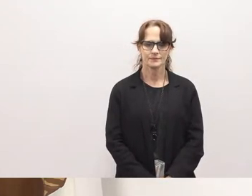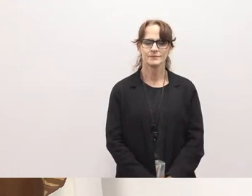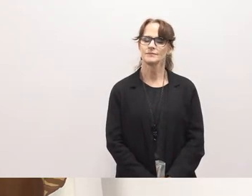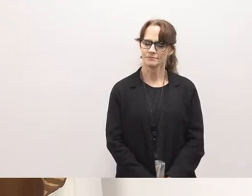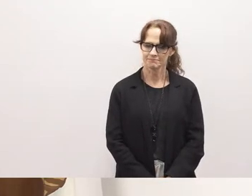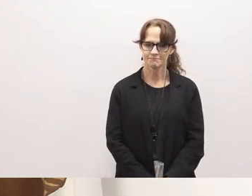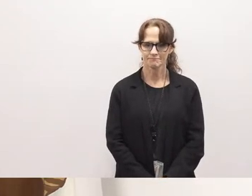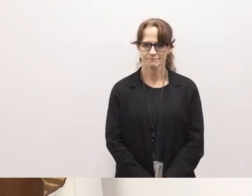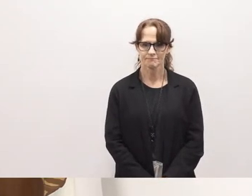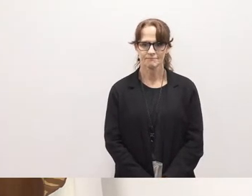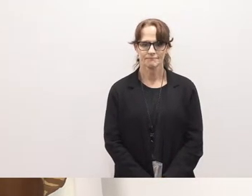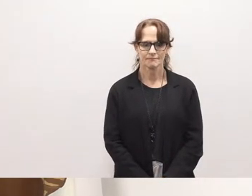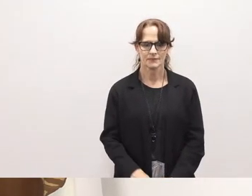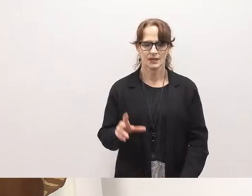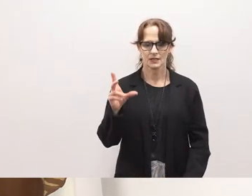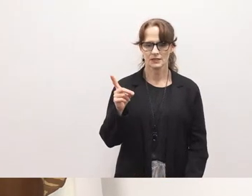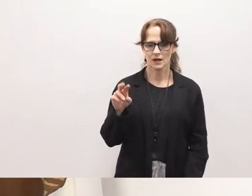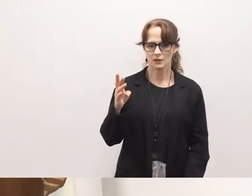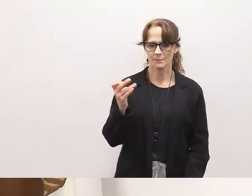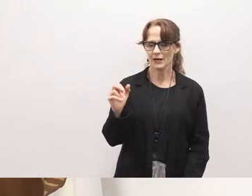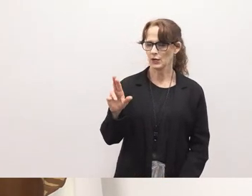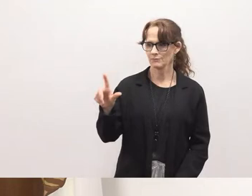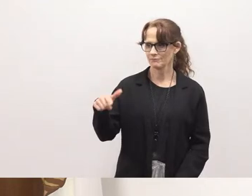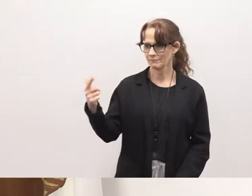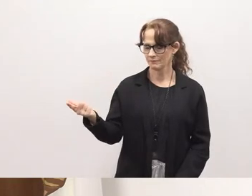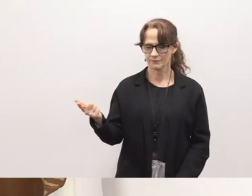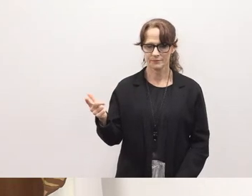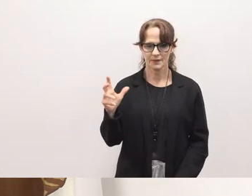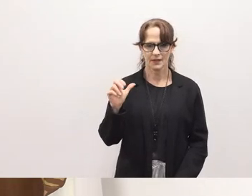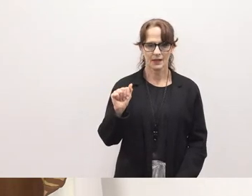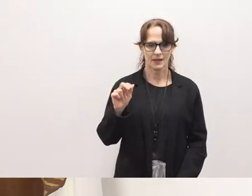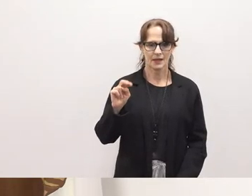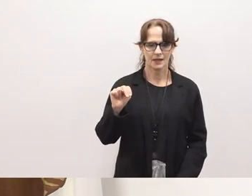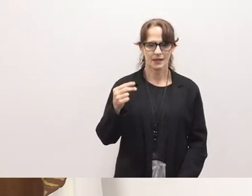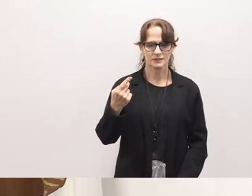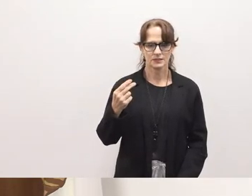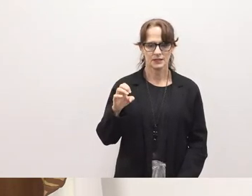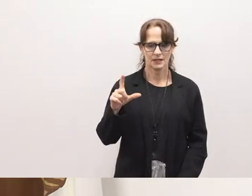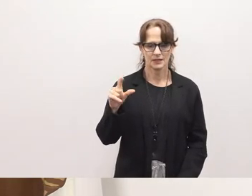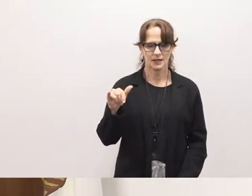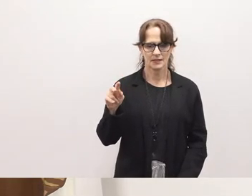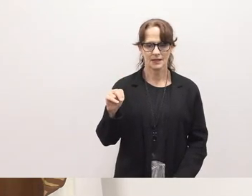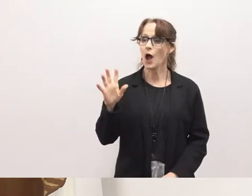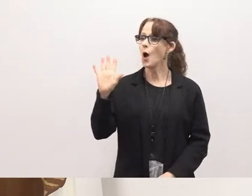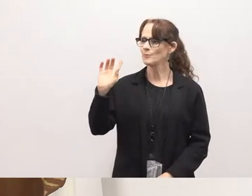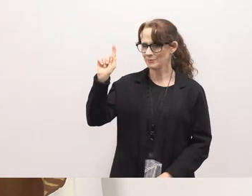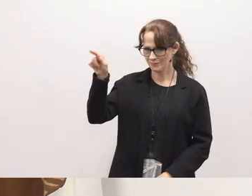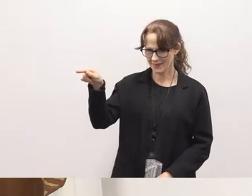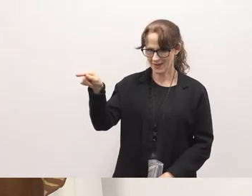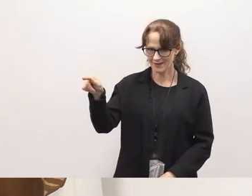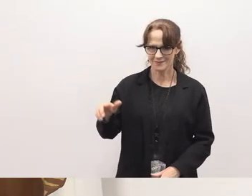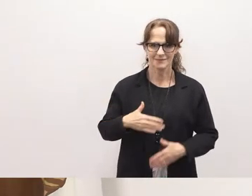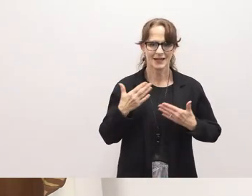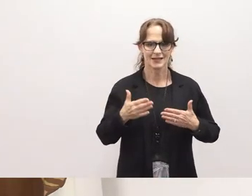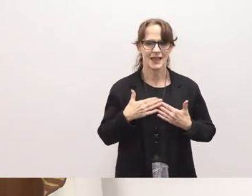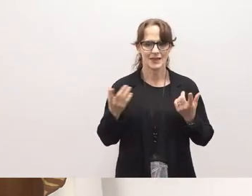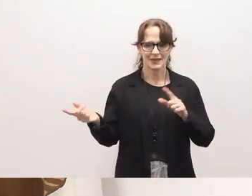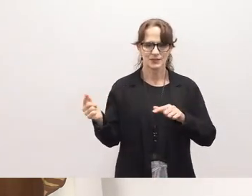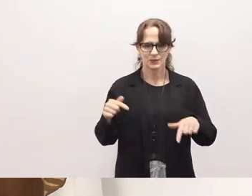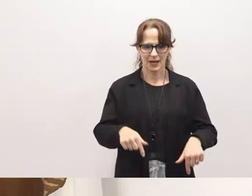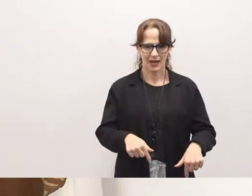Okay. Dr. Baker. Yes. Is Angelina here? There's Angelina. Great. We're so glad you came